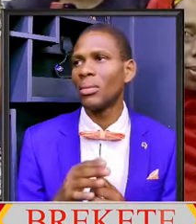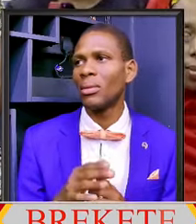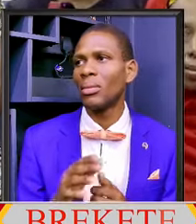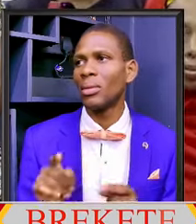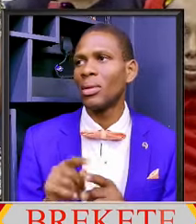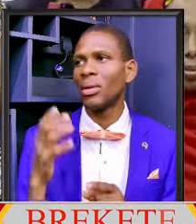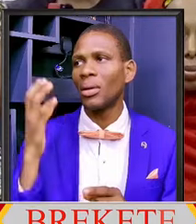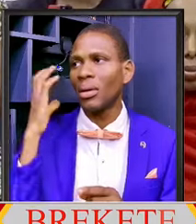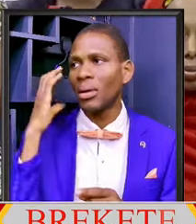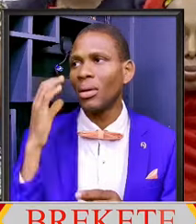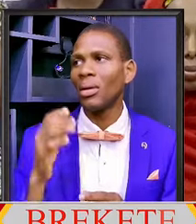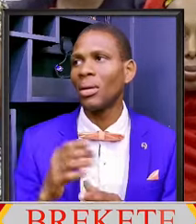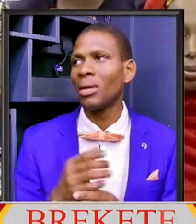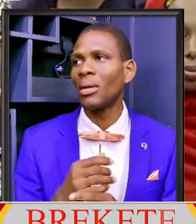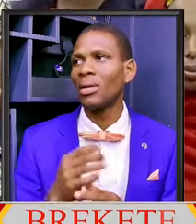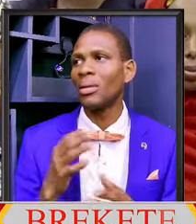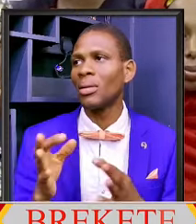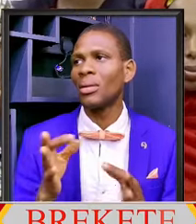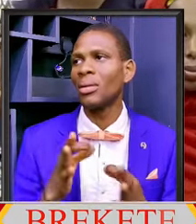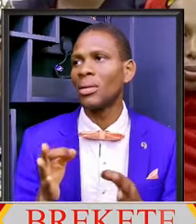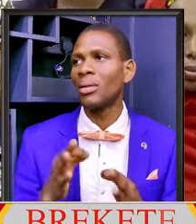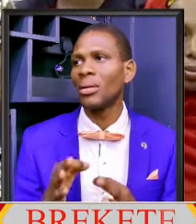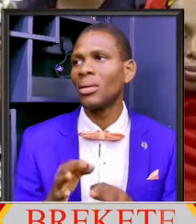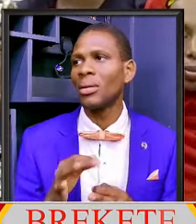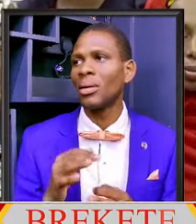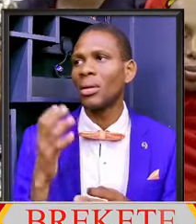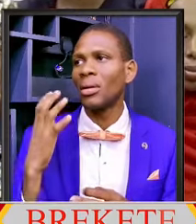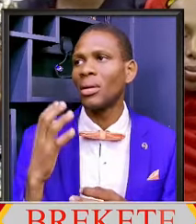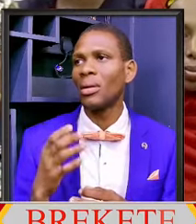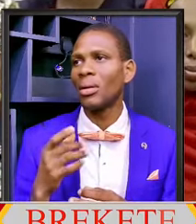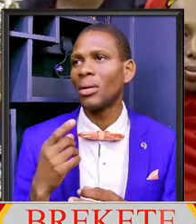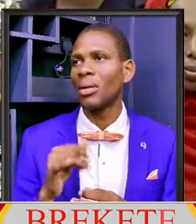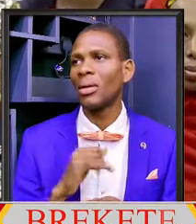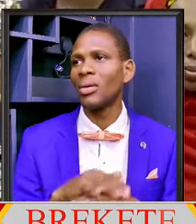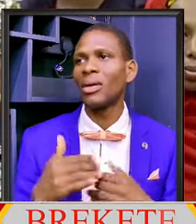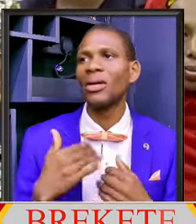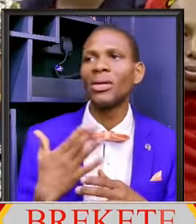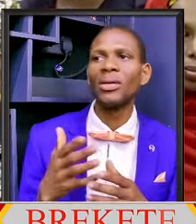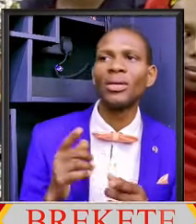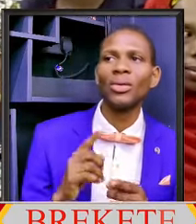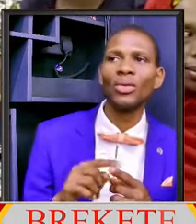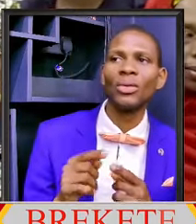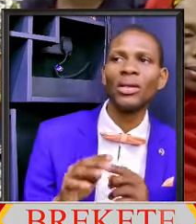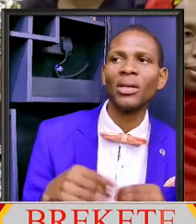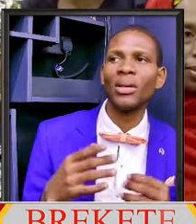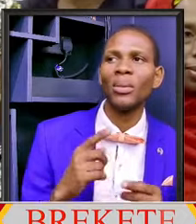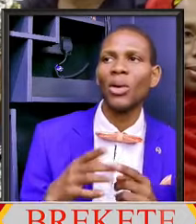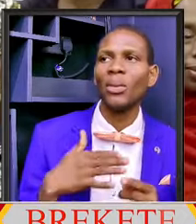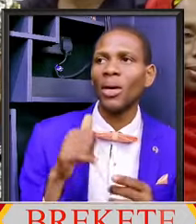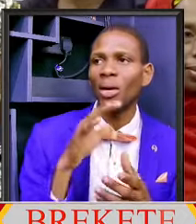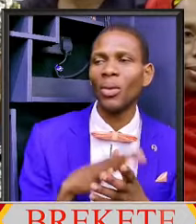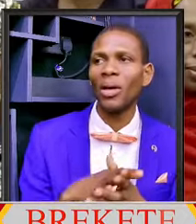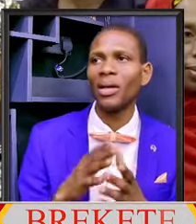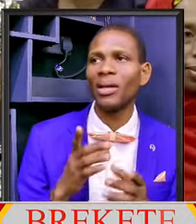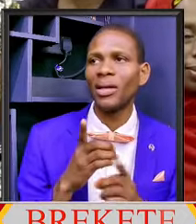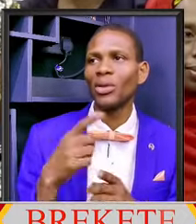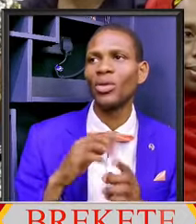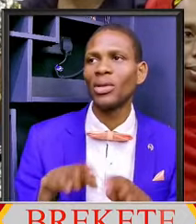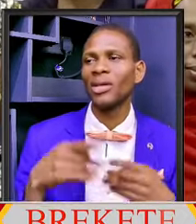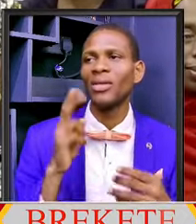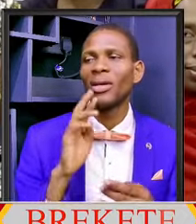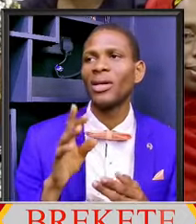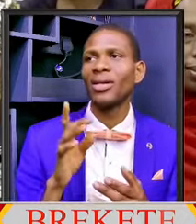As I hear her narrations, I say, I don't have something to give, but my wife encouraged me to give her